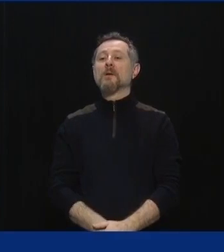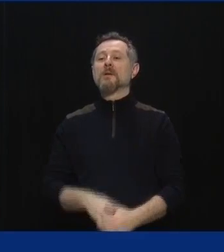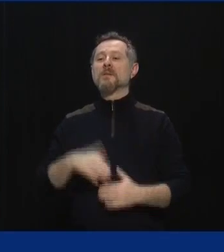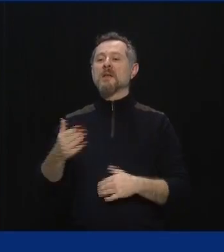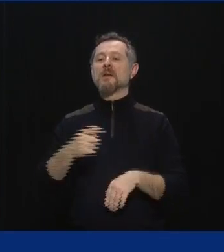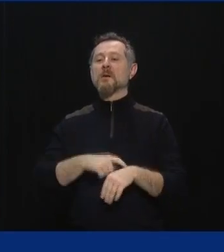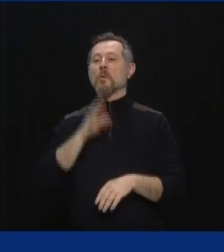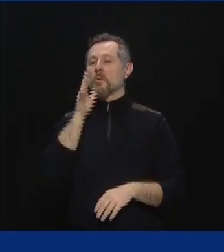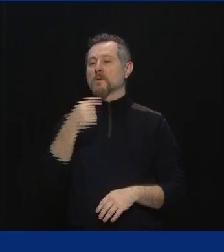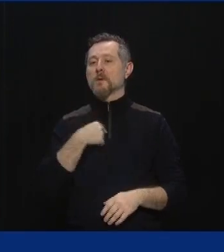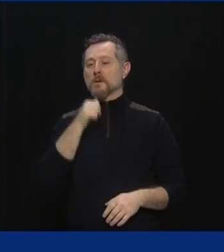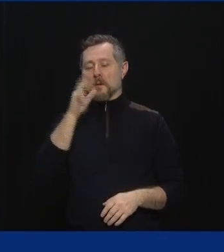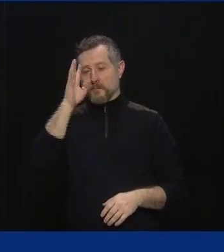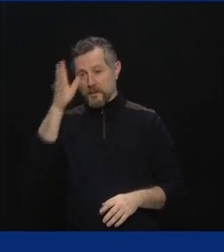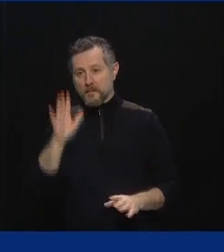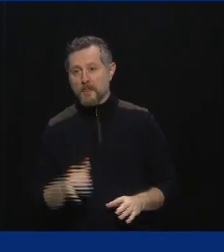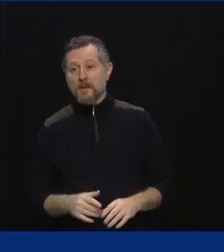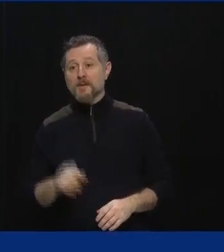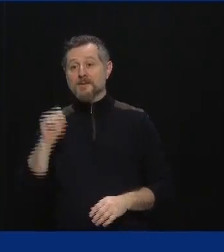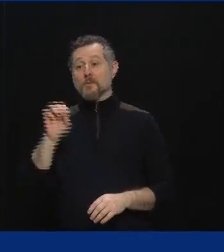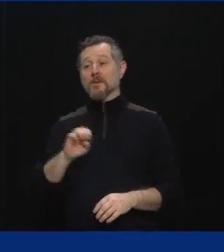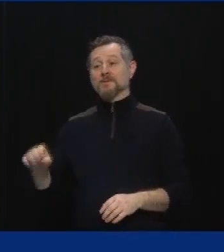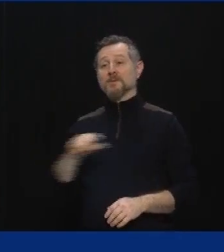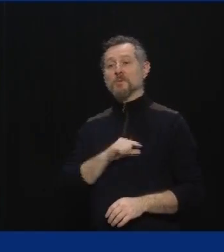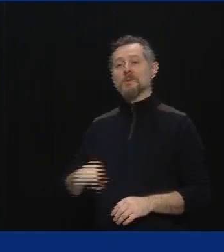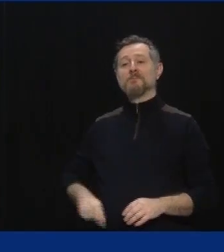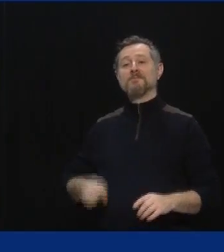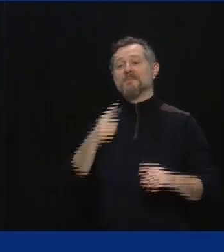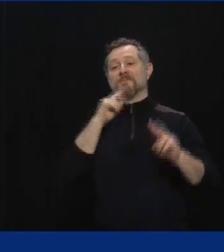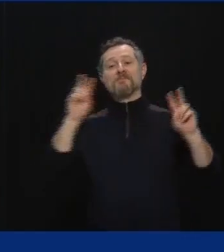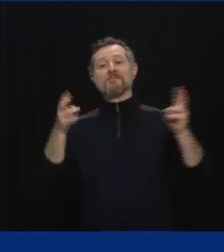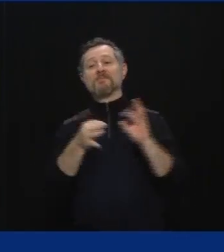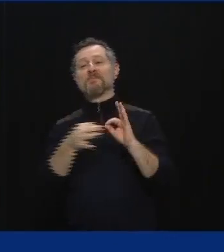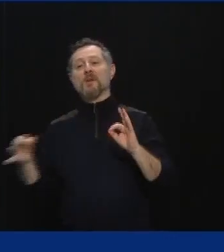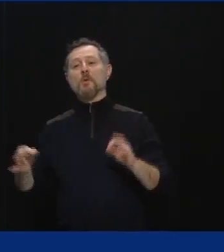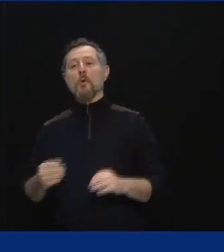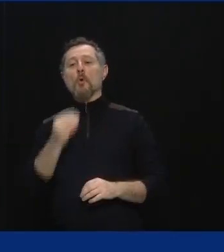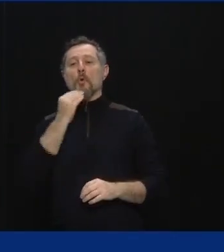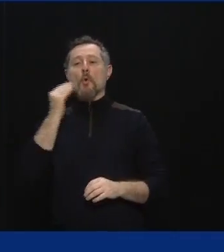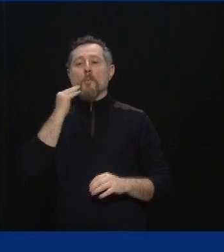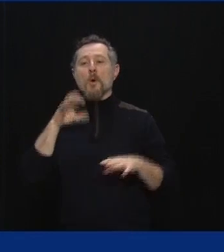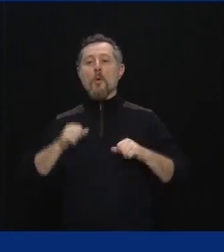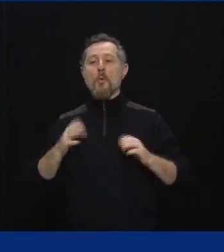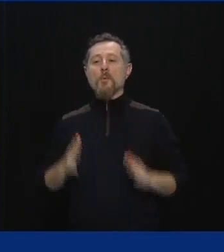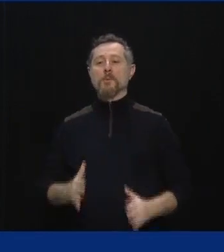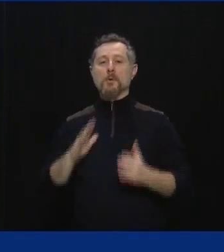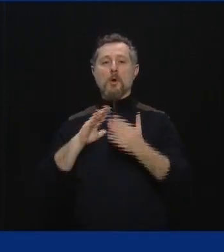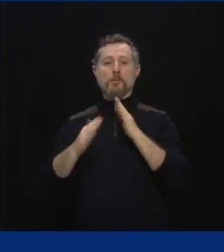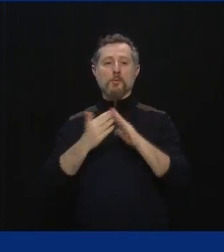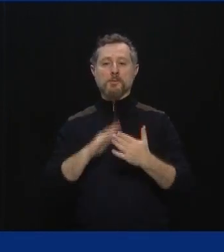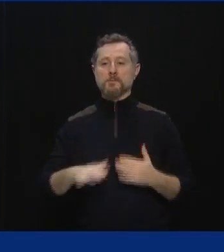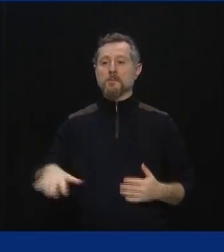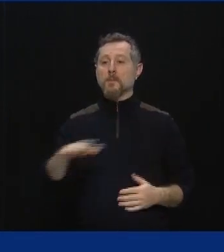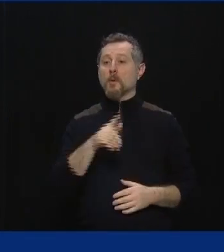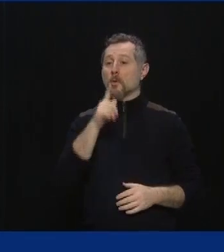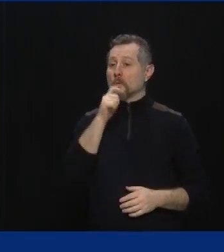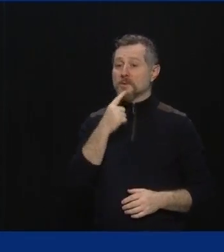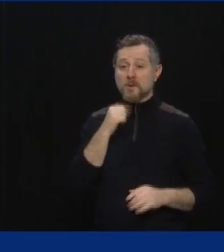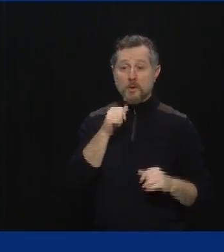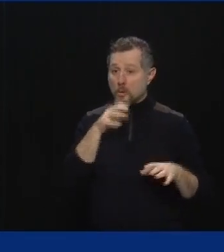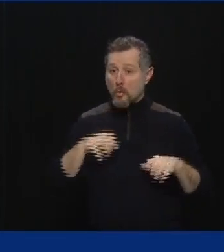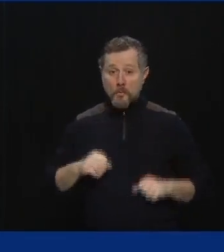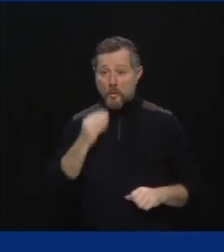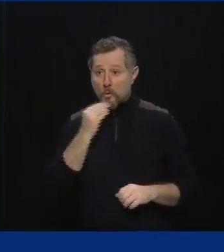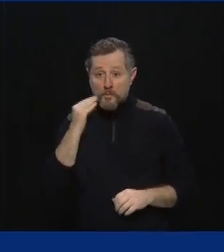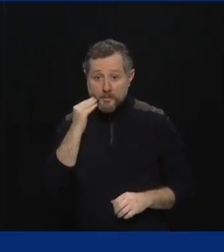But in southeastern Queens, we're basically a homeowner community. And those that don't own a home, we have this saying. We want